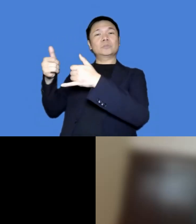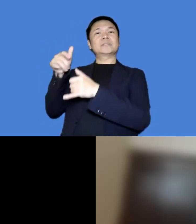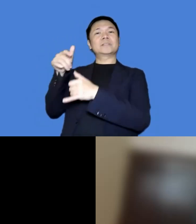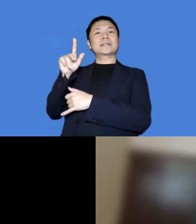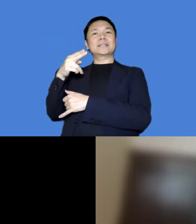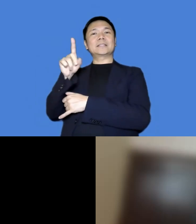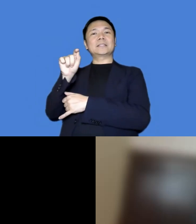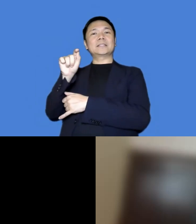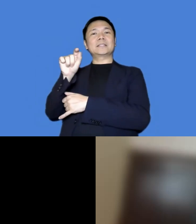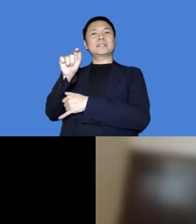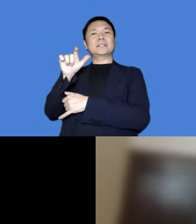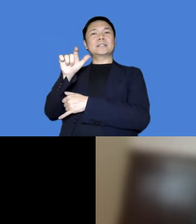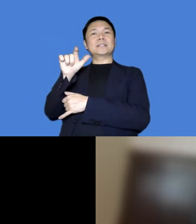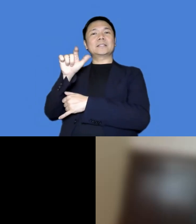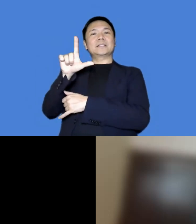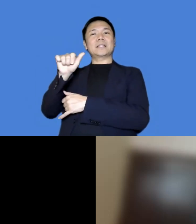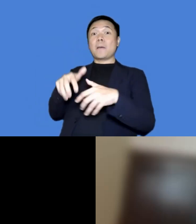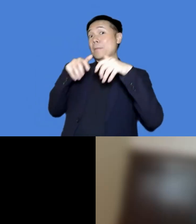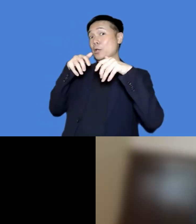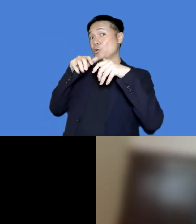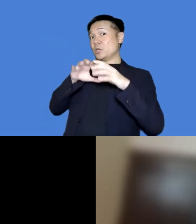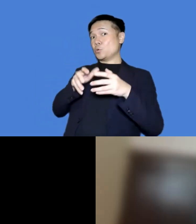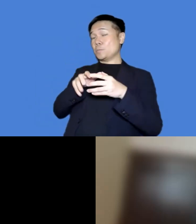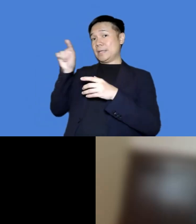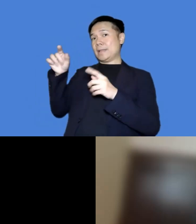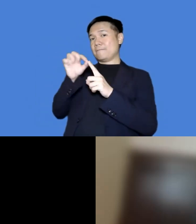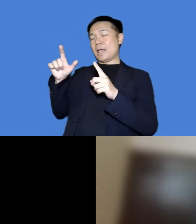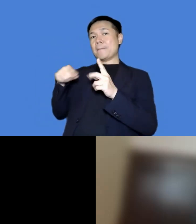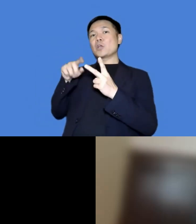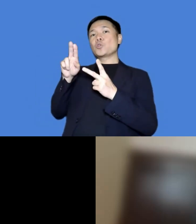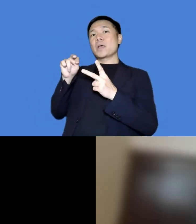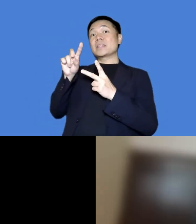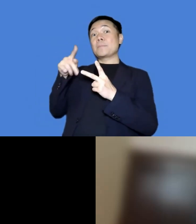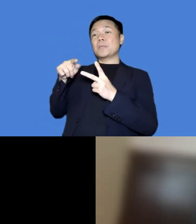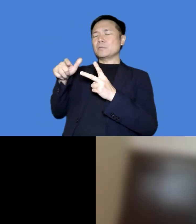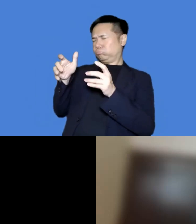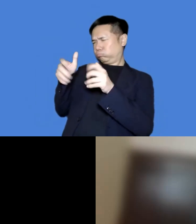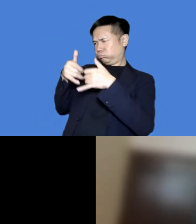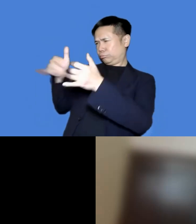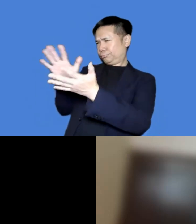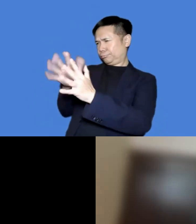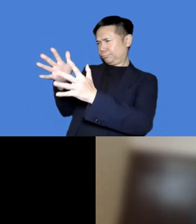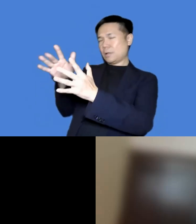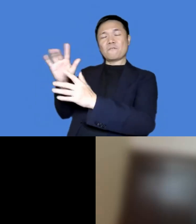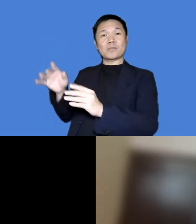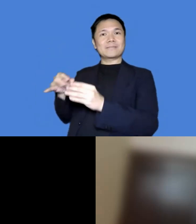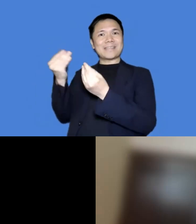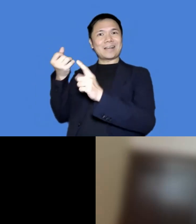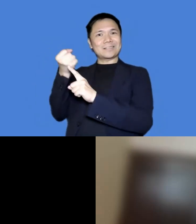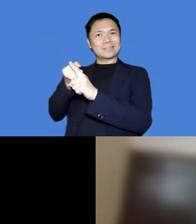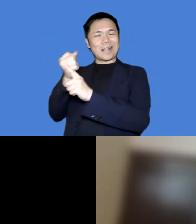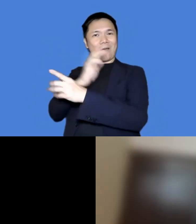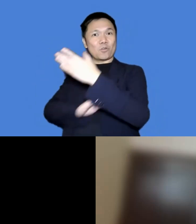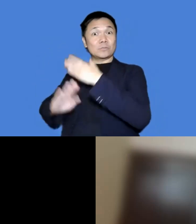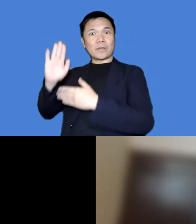the Women Parliamentary Caucus and UNFPA for exceptional leadership and advocacy as a young disability